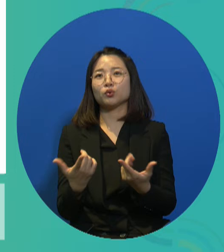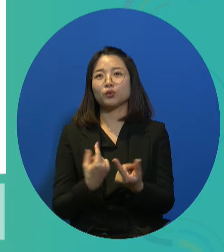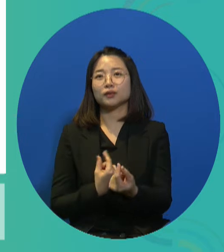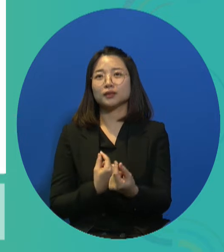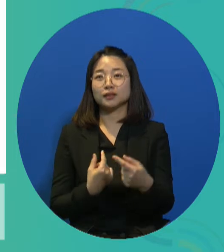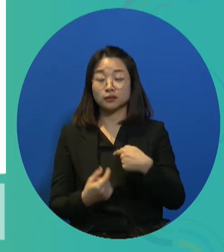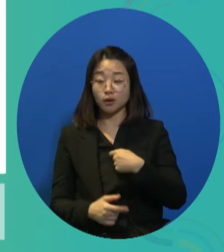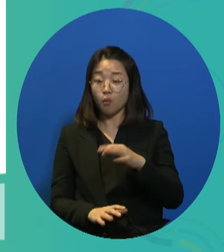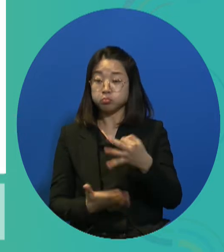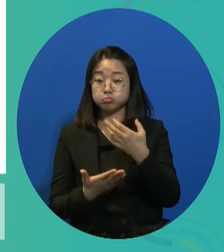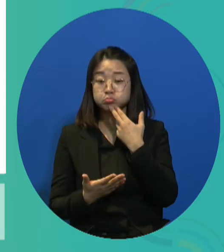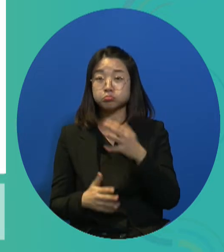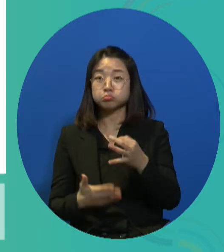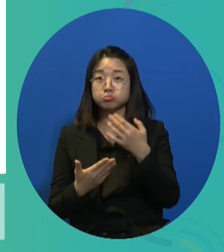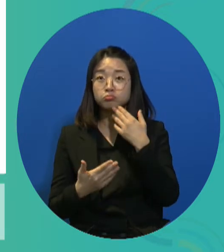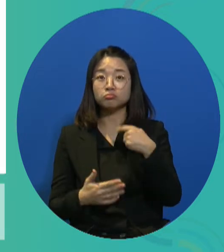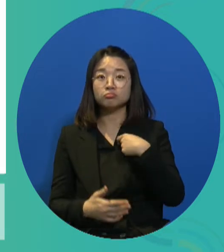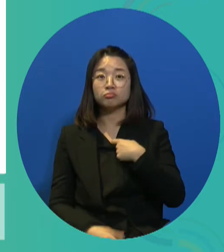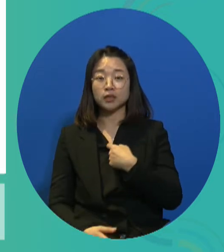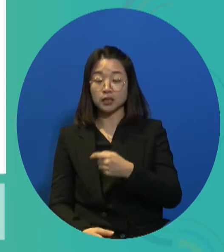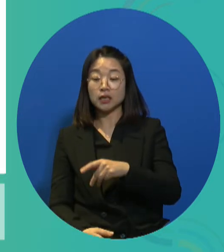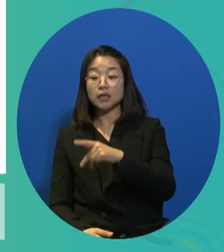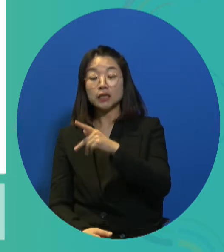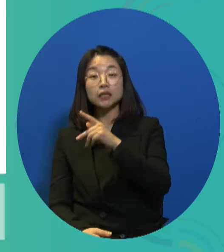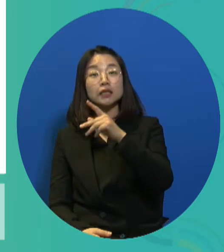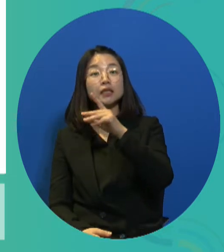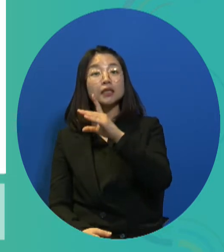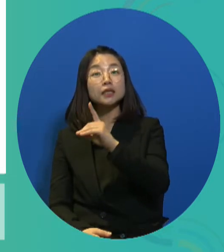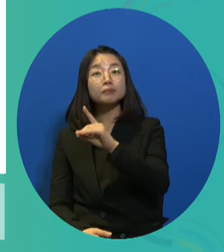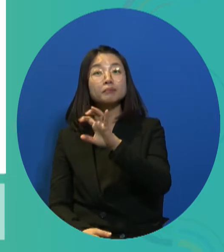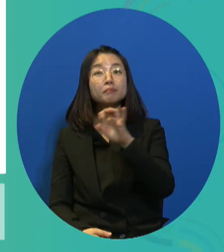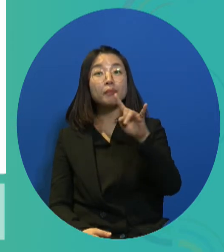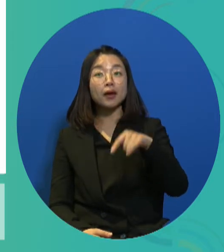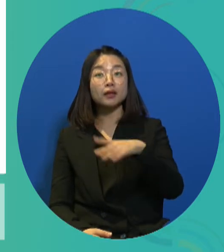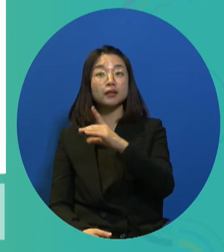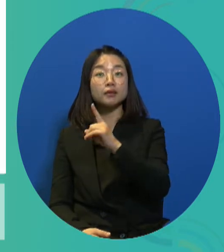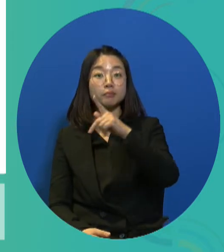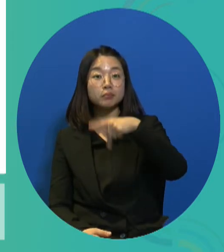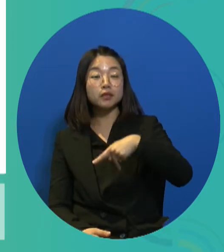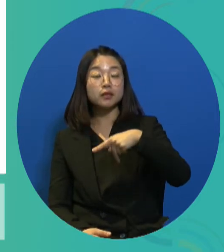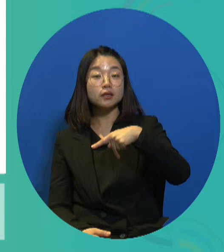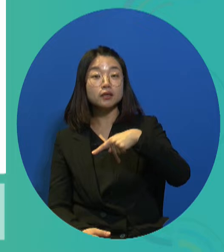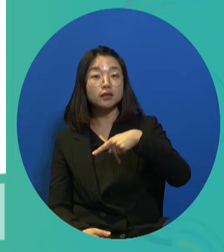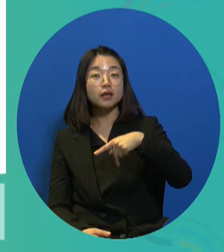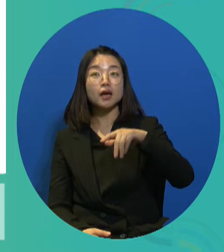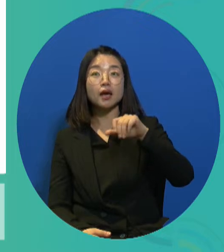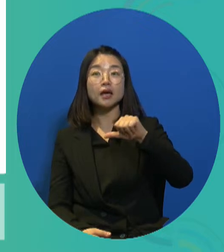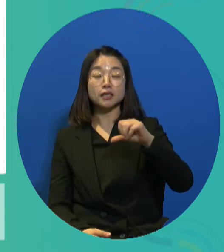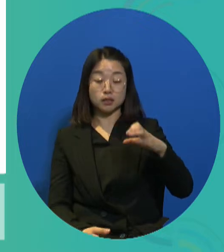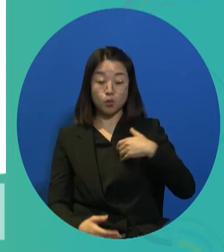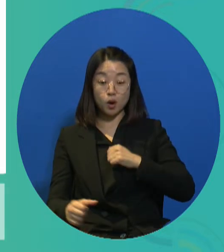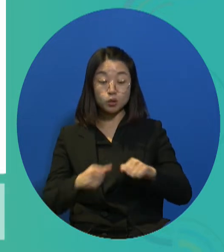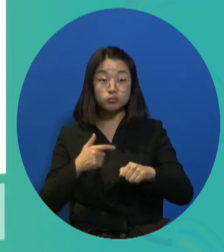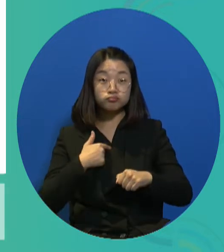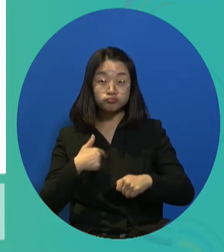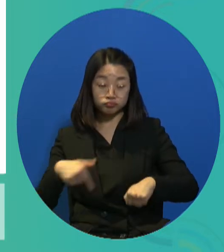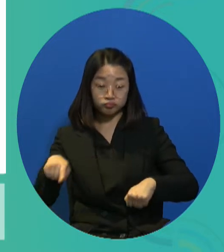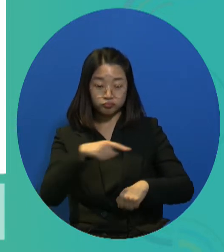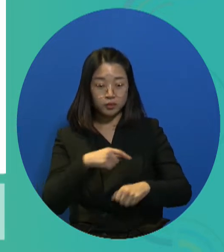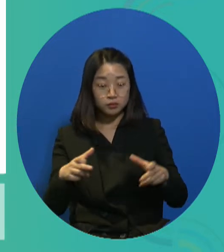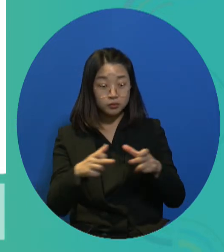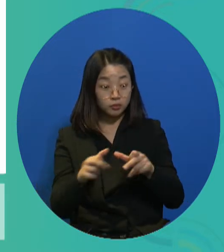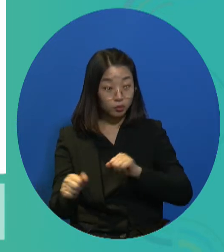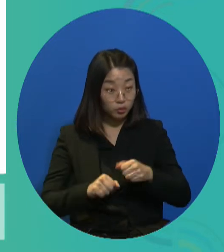social model and human rights approach. We were set up in direct response to the political economic